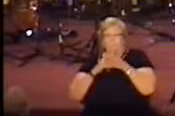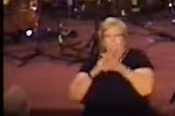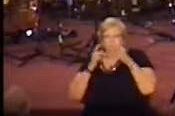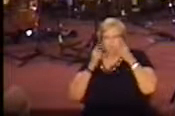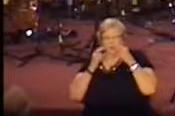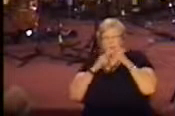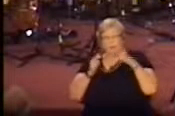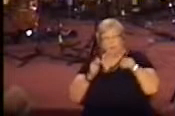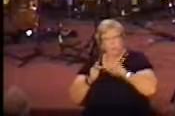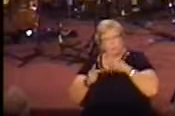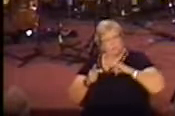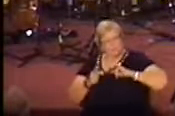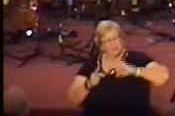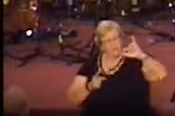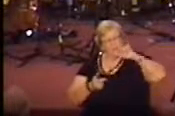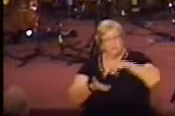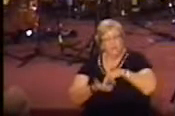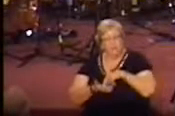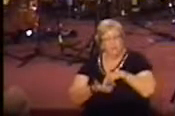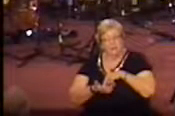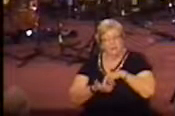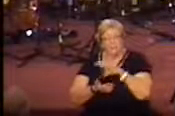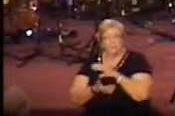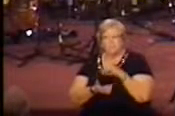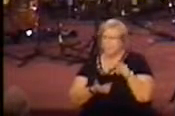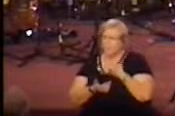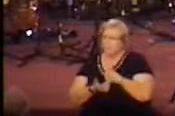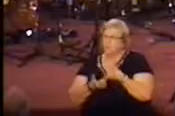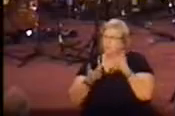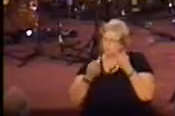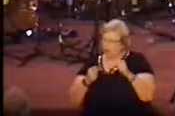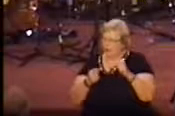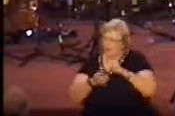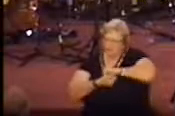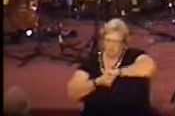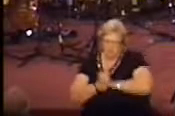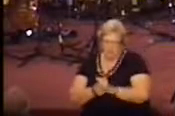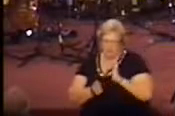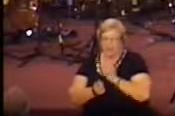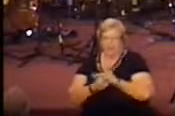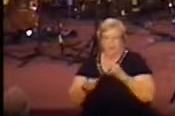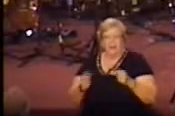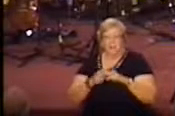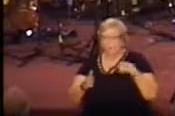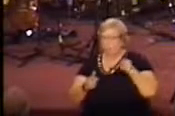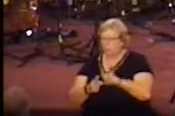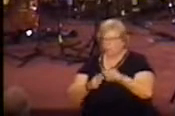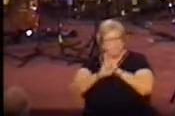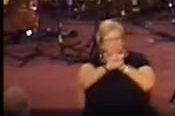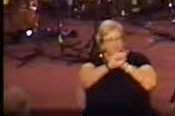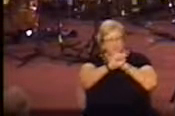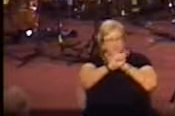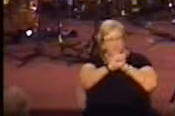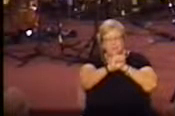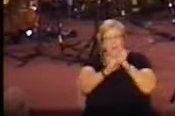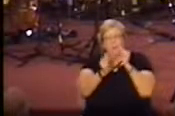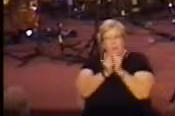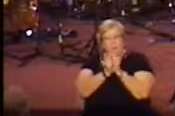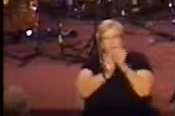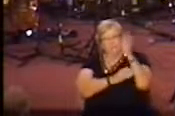still standing. Bin Laden tried to crush our land, but we stood our ground with flag in